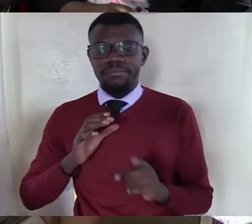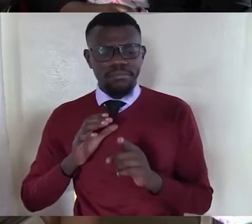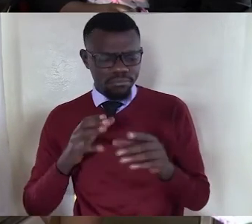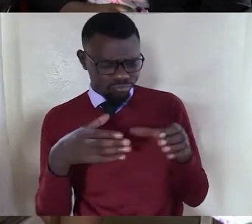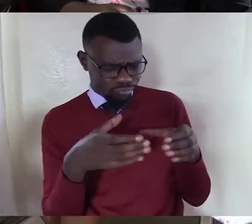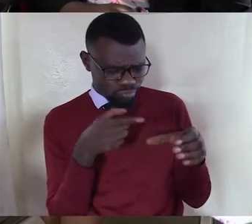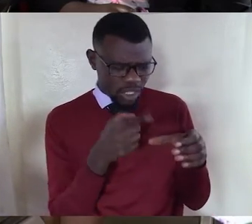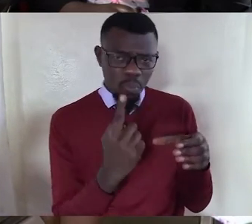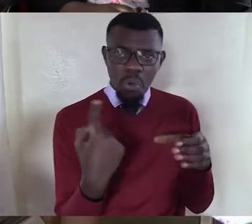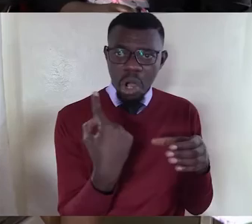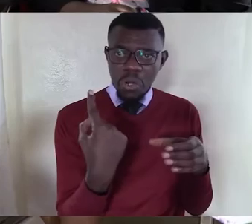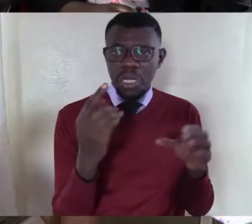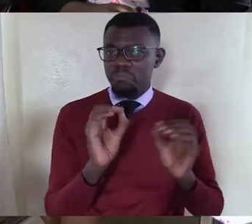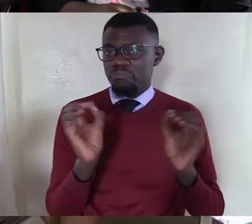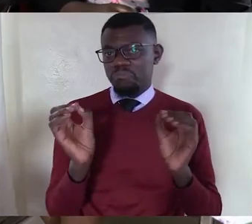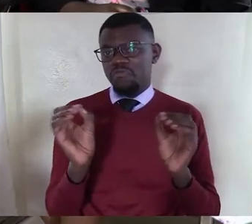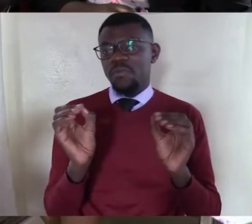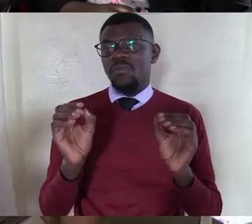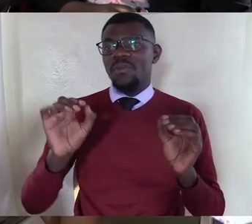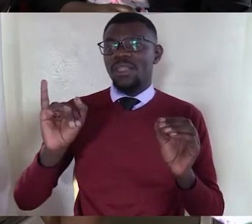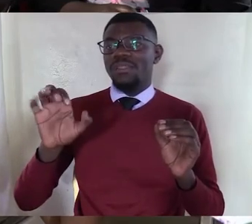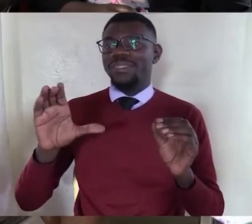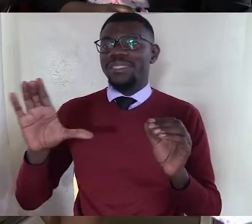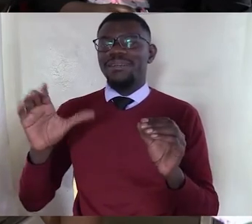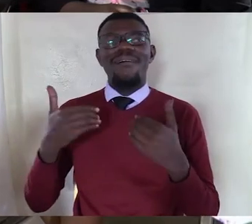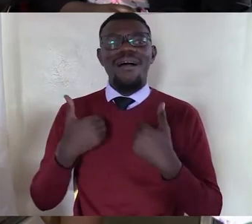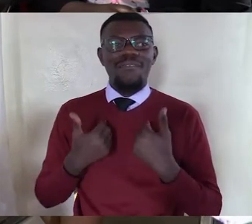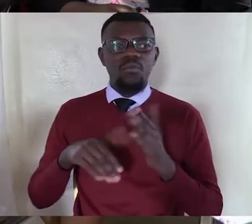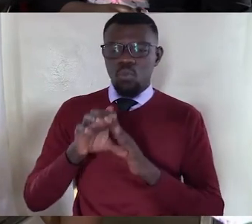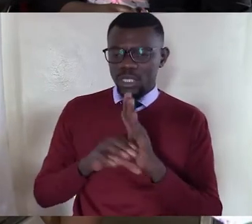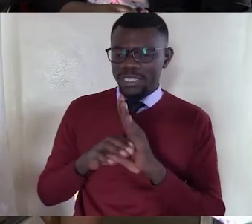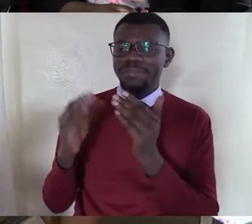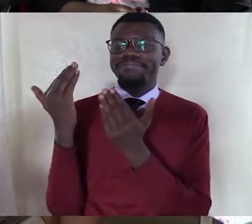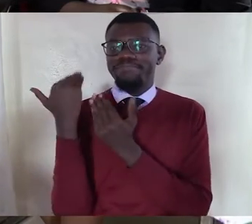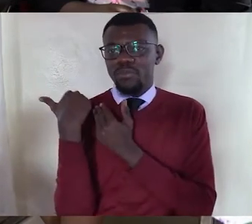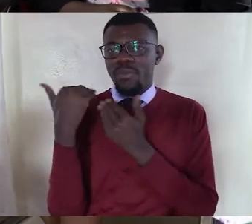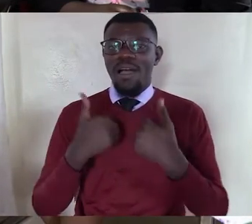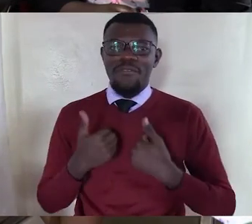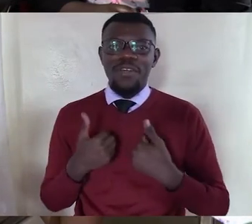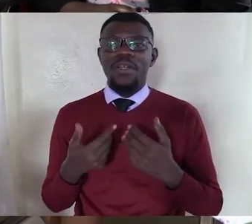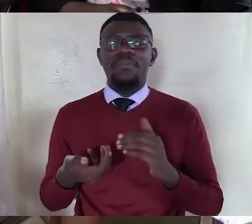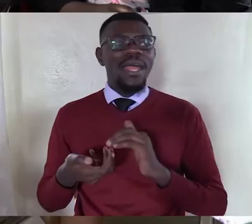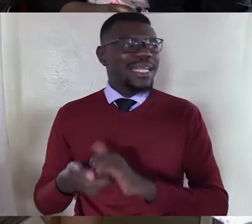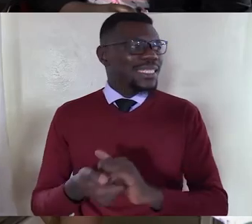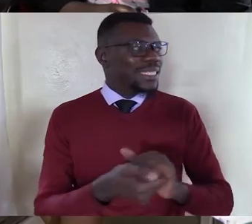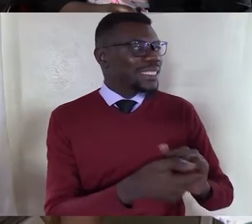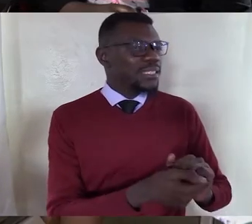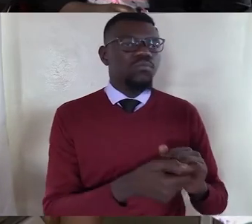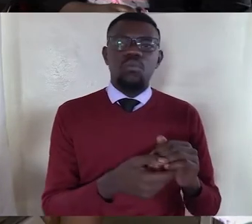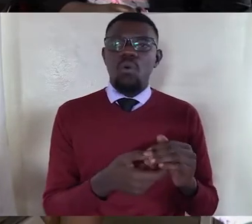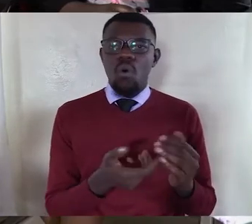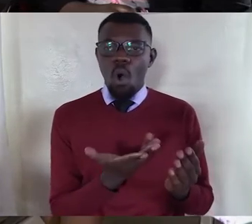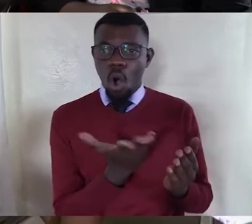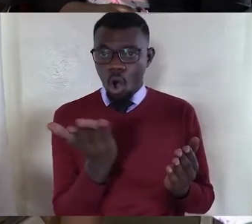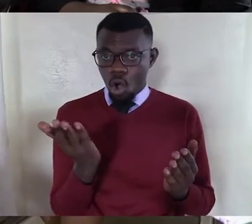So there are many issues. And I don't want us to be comfortable thinking that we are going into an election in a good way.